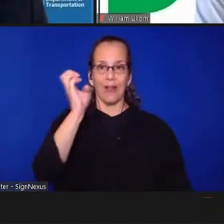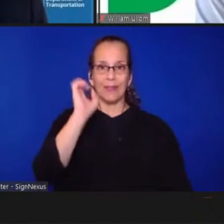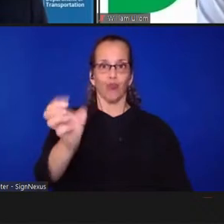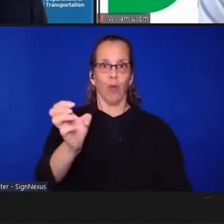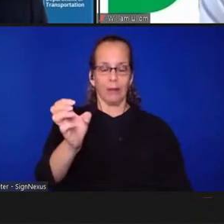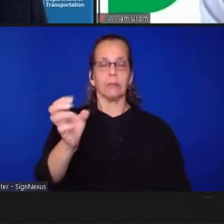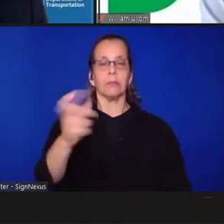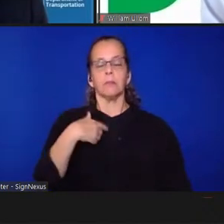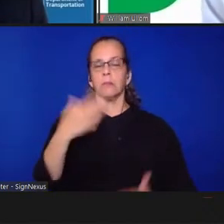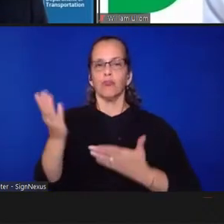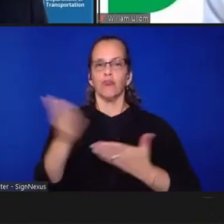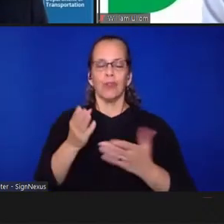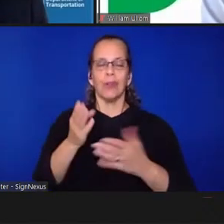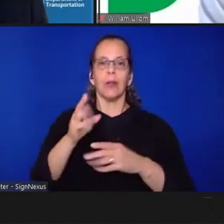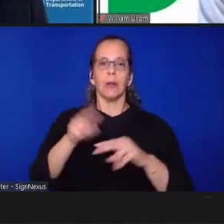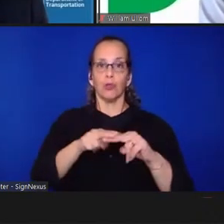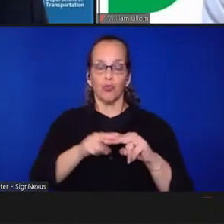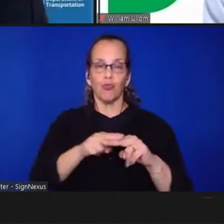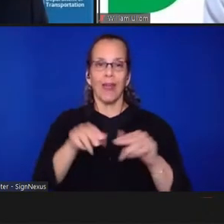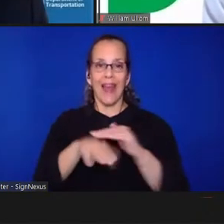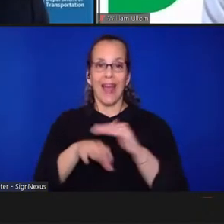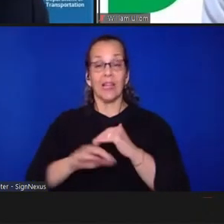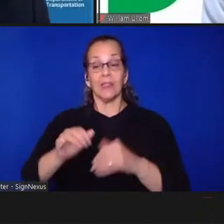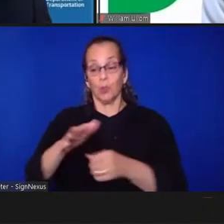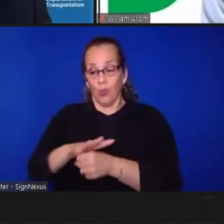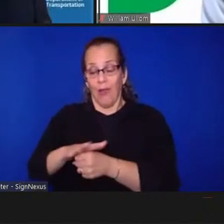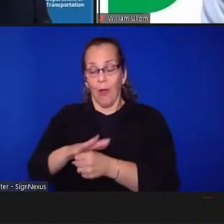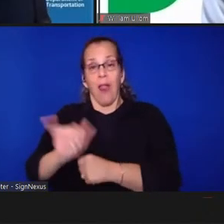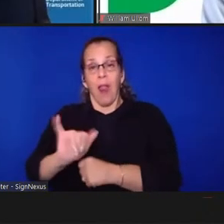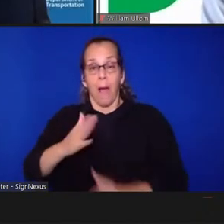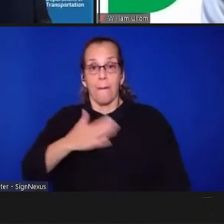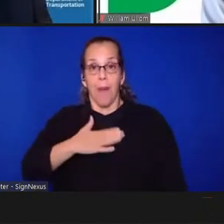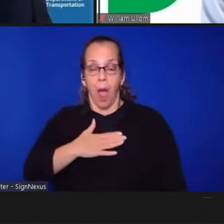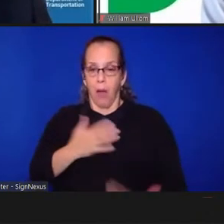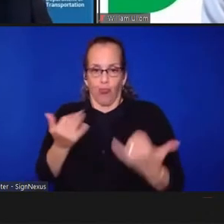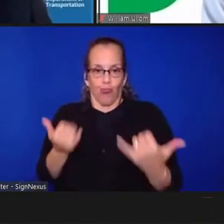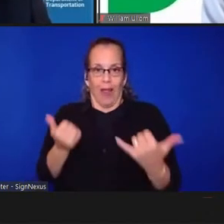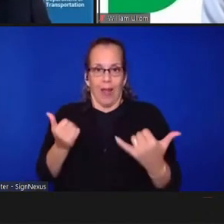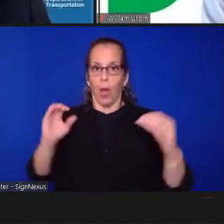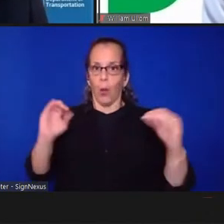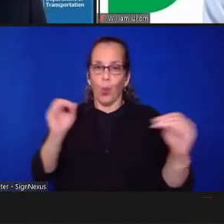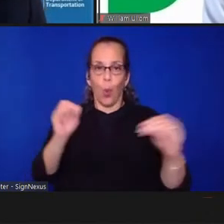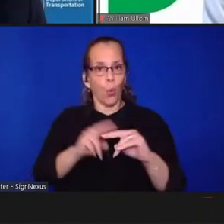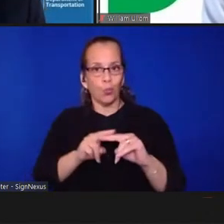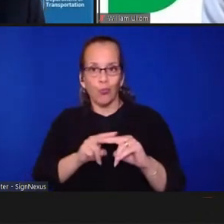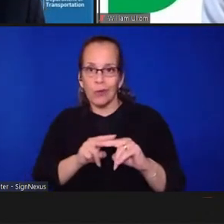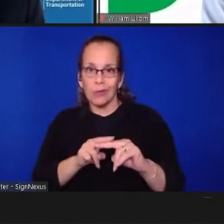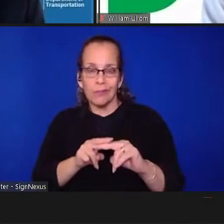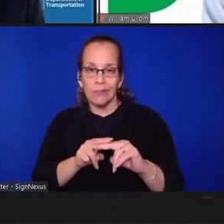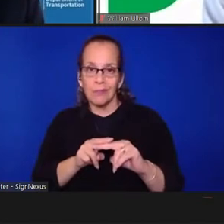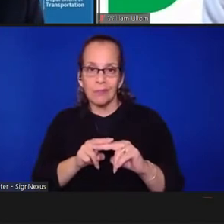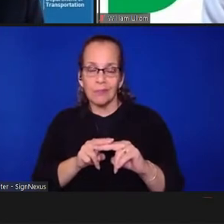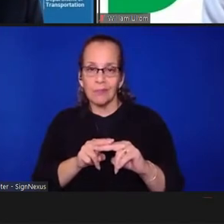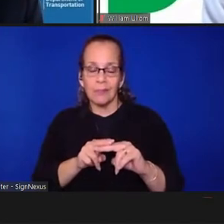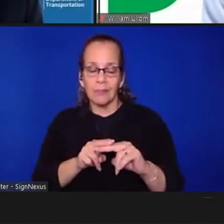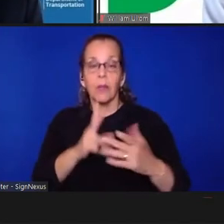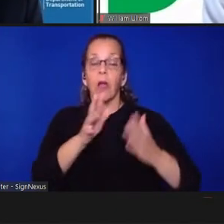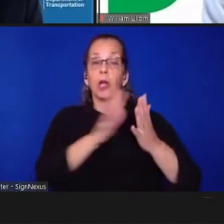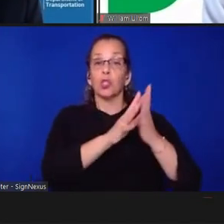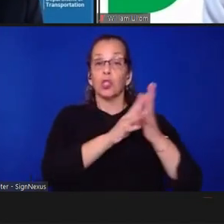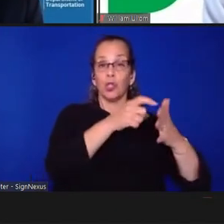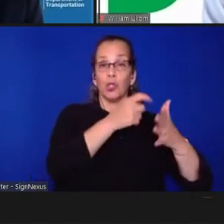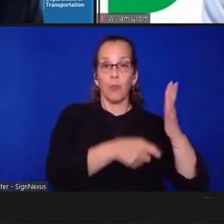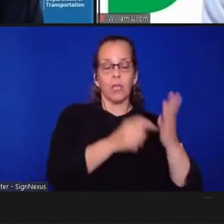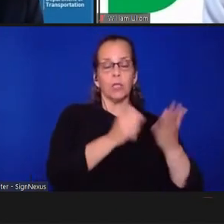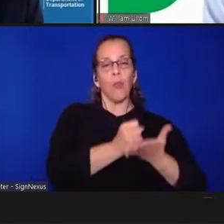Subway access to neighborhoods like mine that do not currently have Rail stations congestion pricing will help fund these